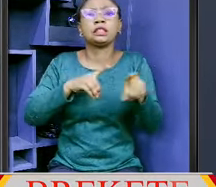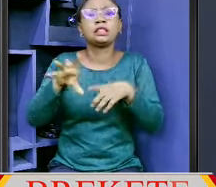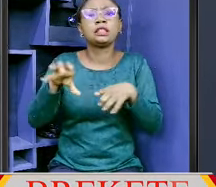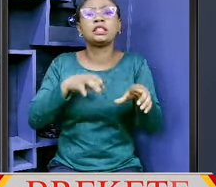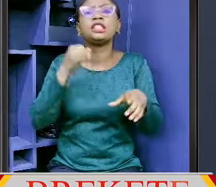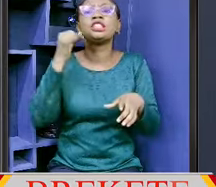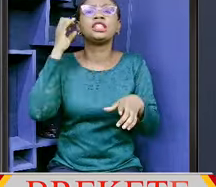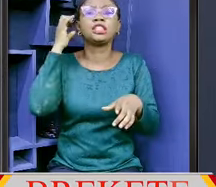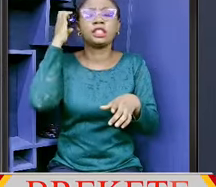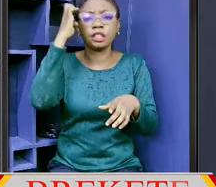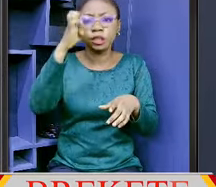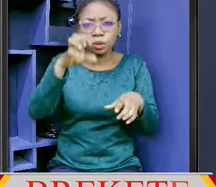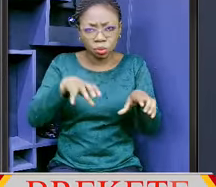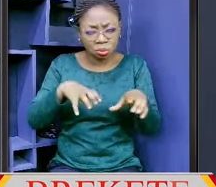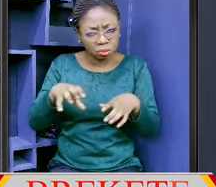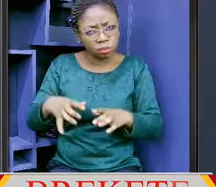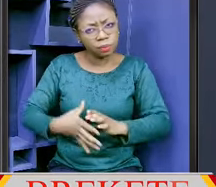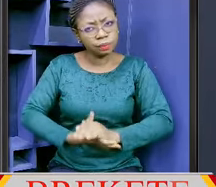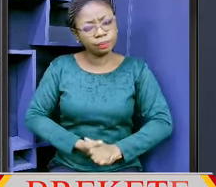What do you do?